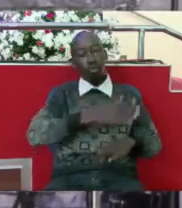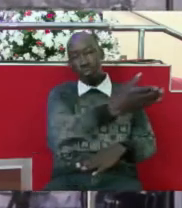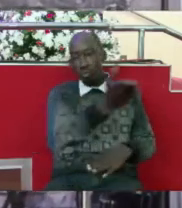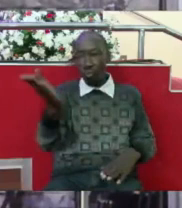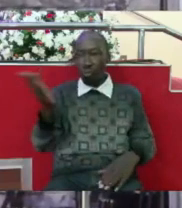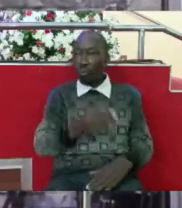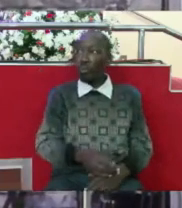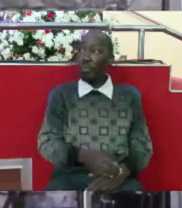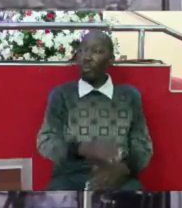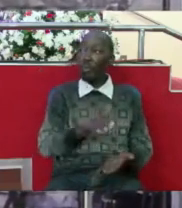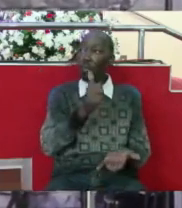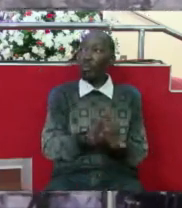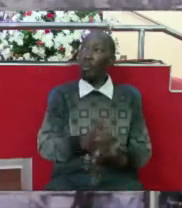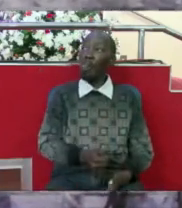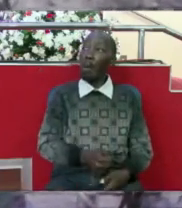Amen. Amen.